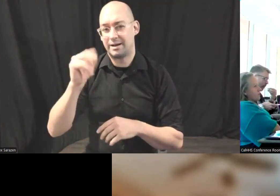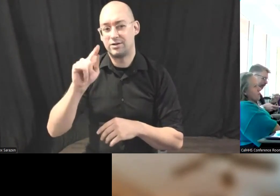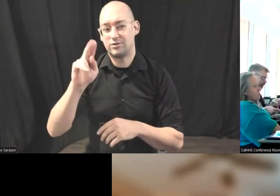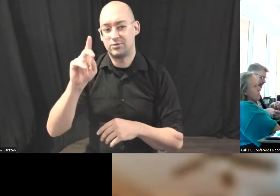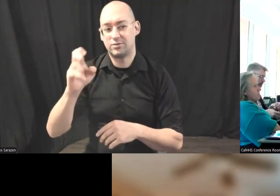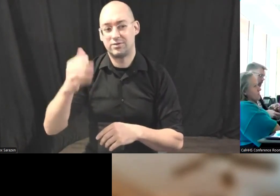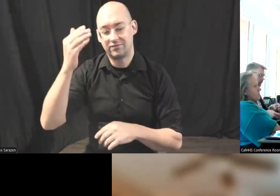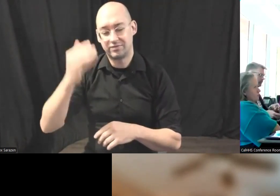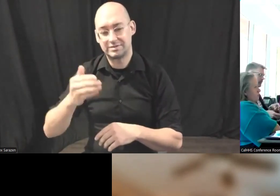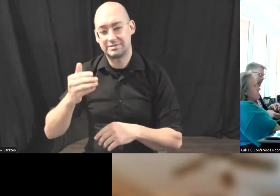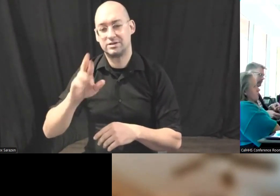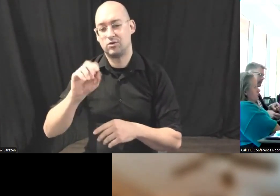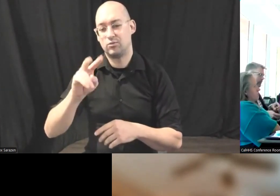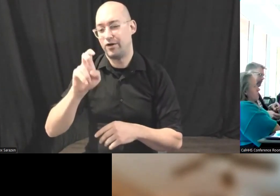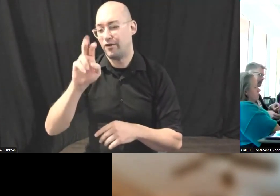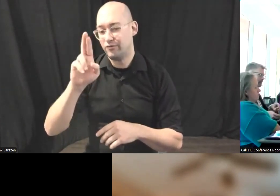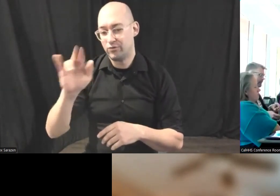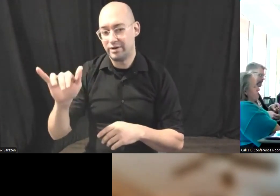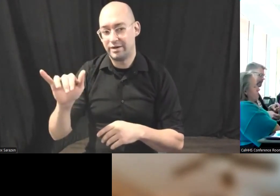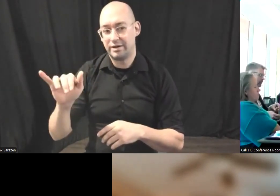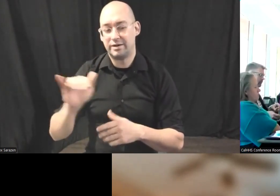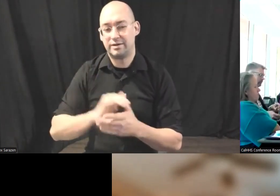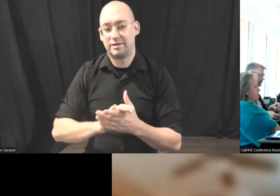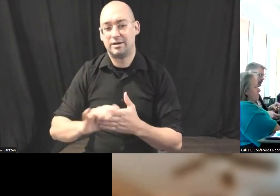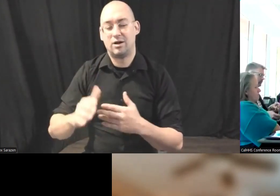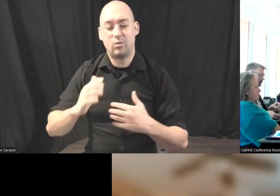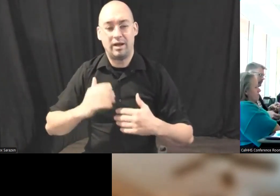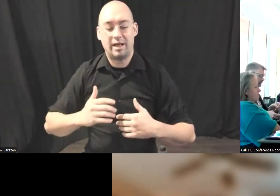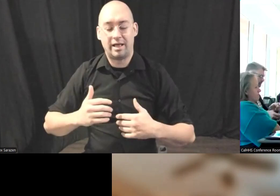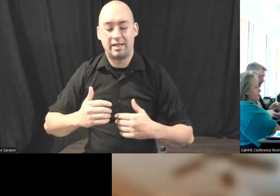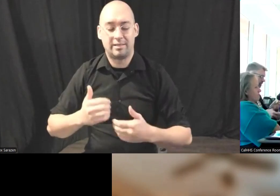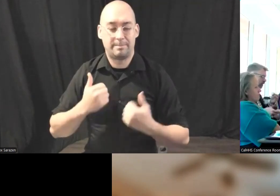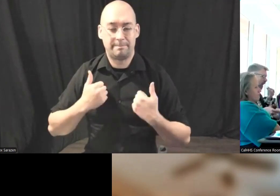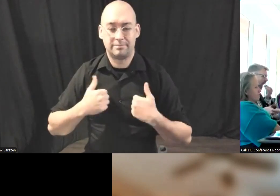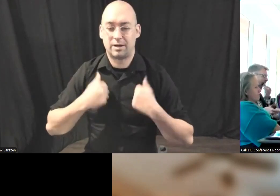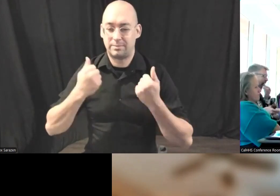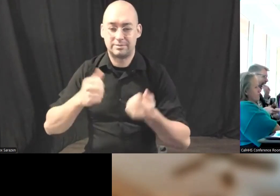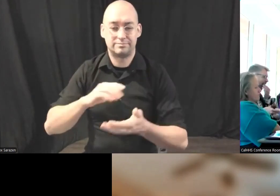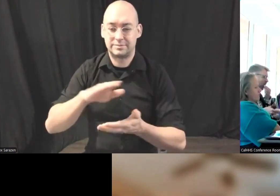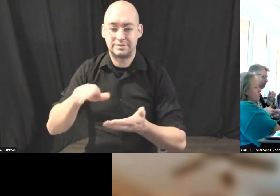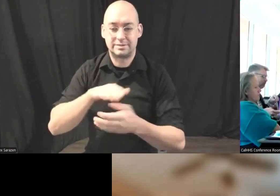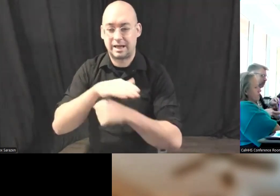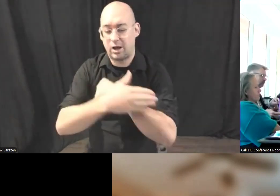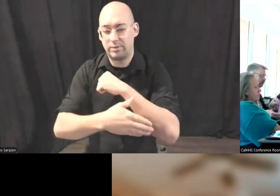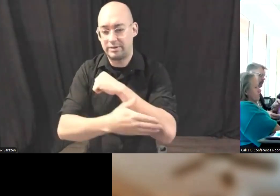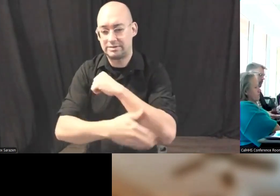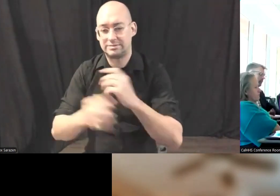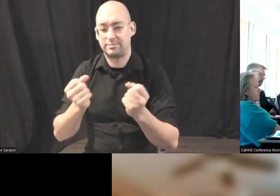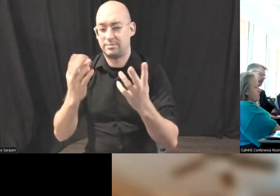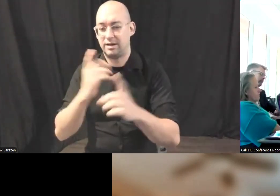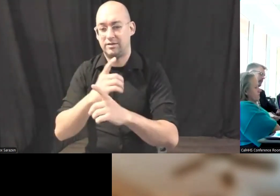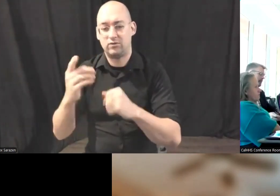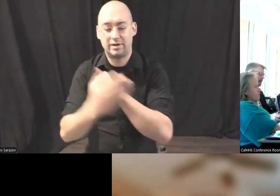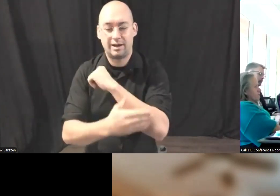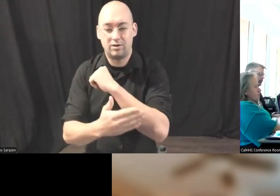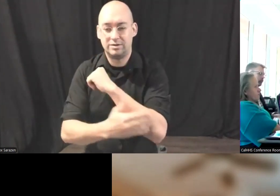facing in recovery. Yes, we're helping our region, Butte County, Tehama County, we sent over 1,000 troops